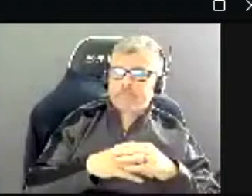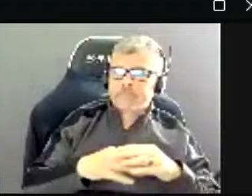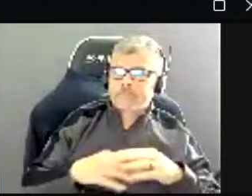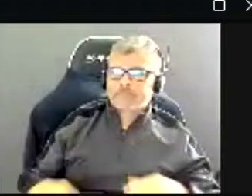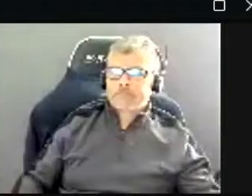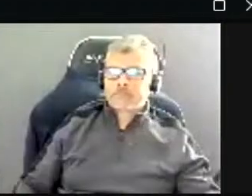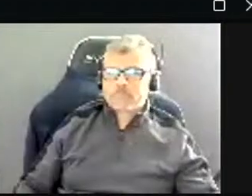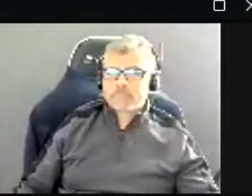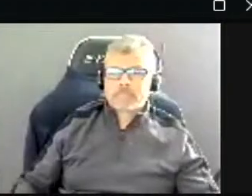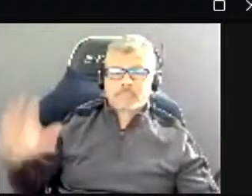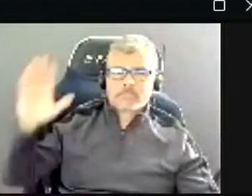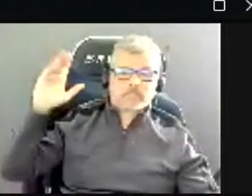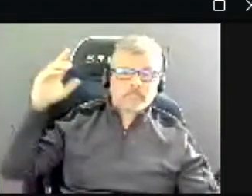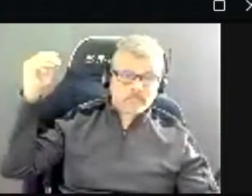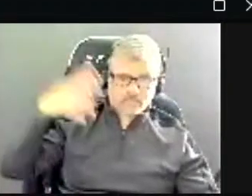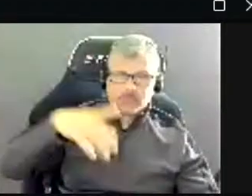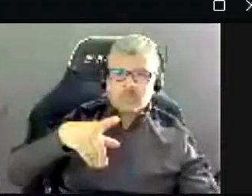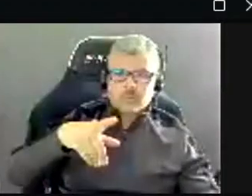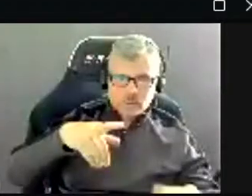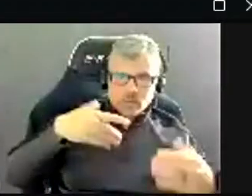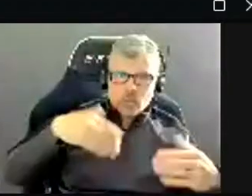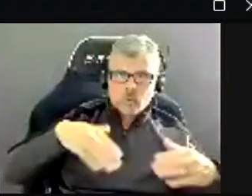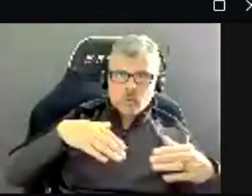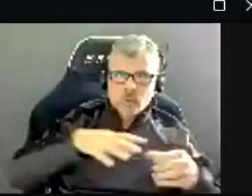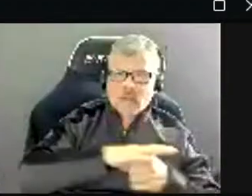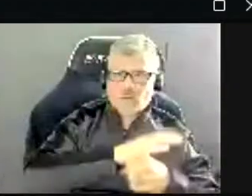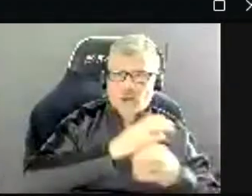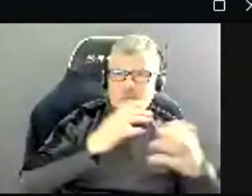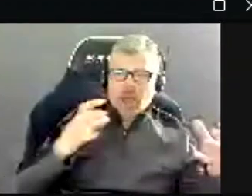Hey, you covered a lot of ground there, and there was a lot of great ideas.